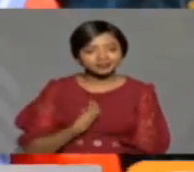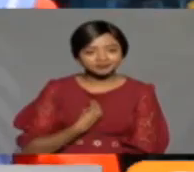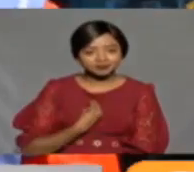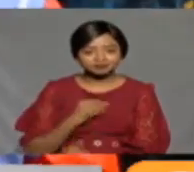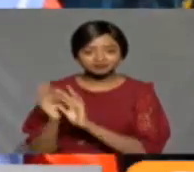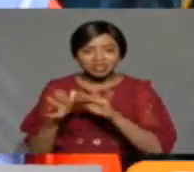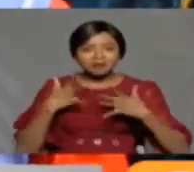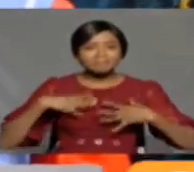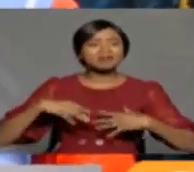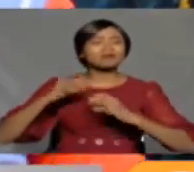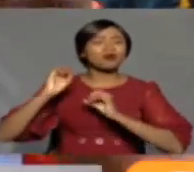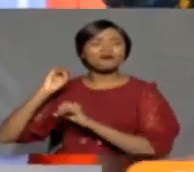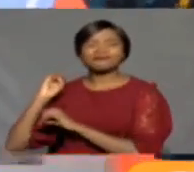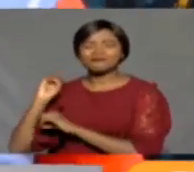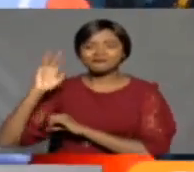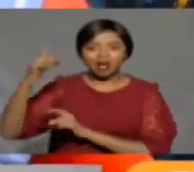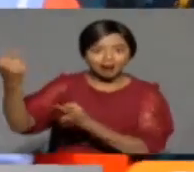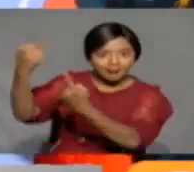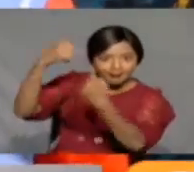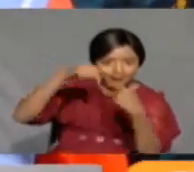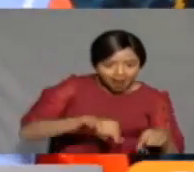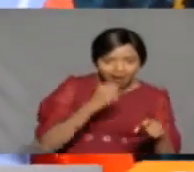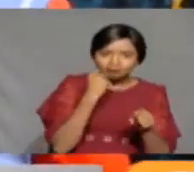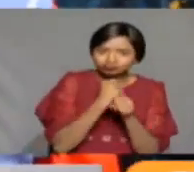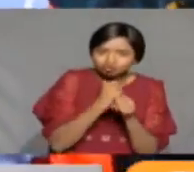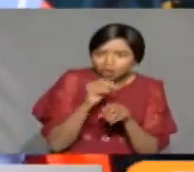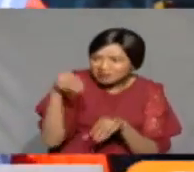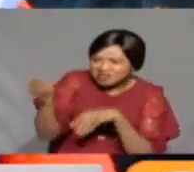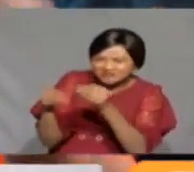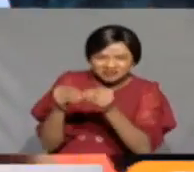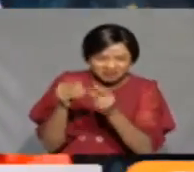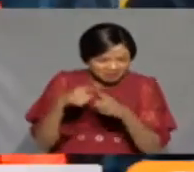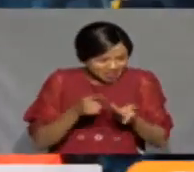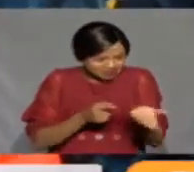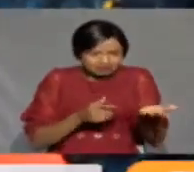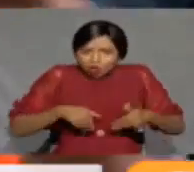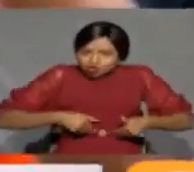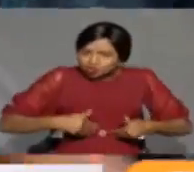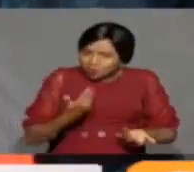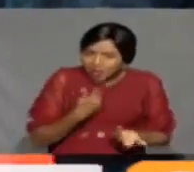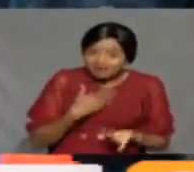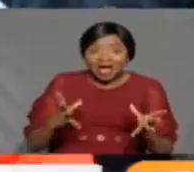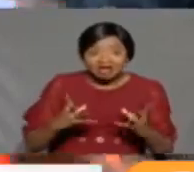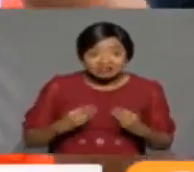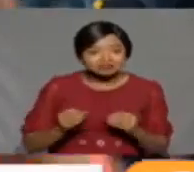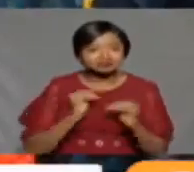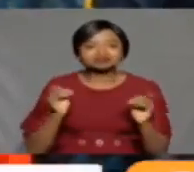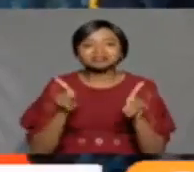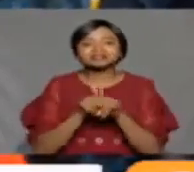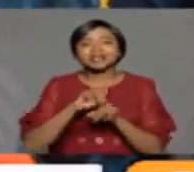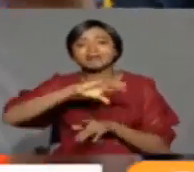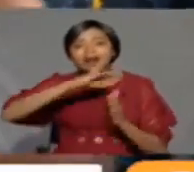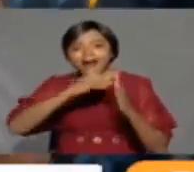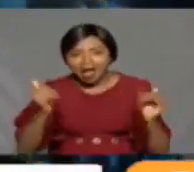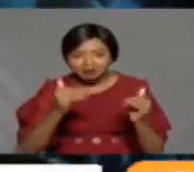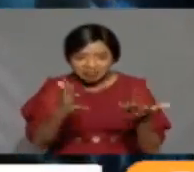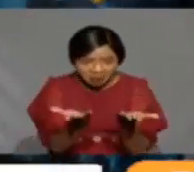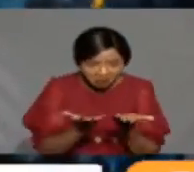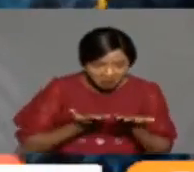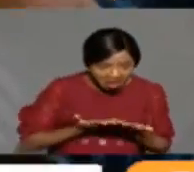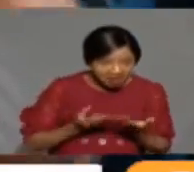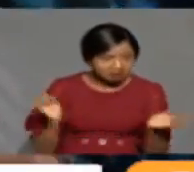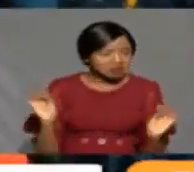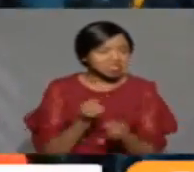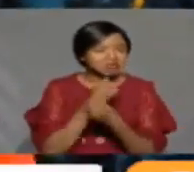Watu wanatoka mbali kwa nini? Na vijana hapa imesoma. Kwa nini? Hatutakubali. Hata nyumba hatutafungua wa hesabu